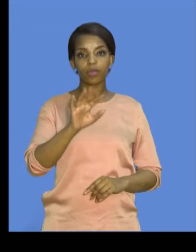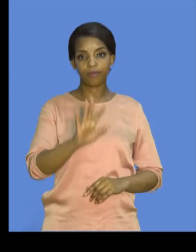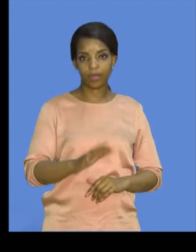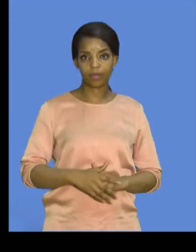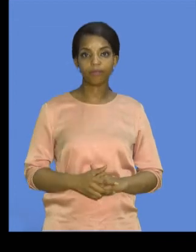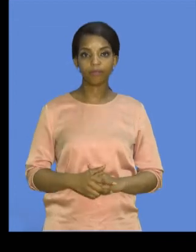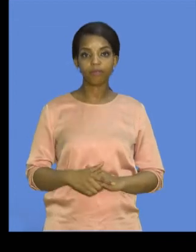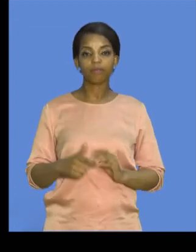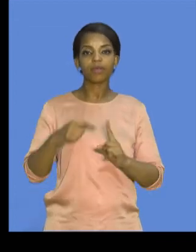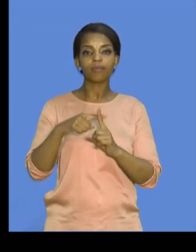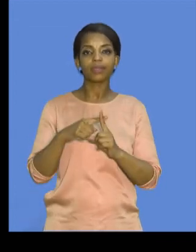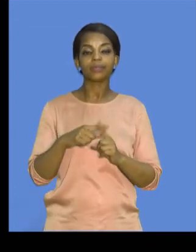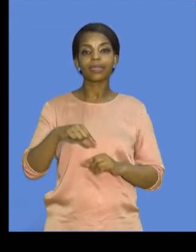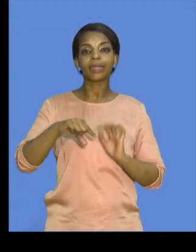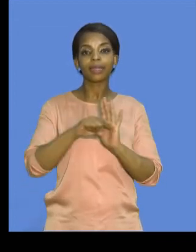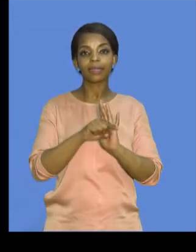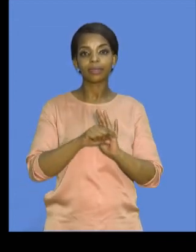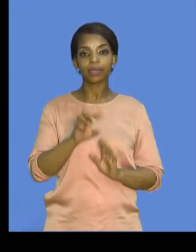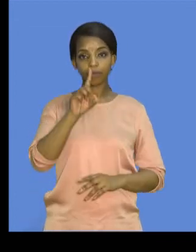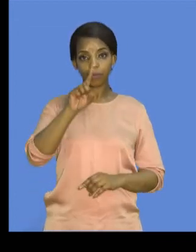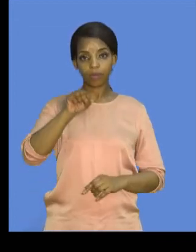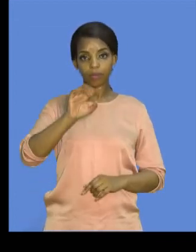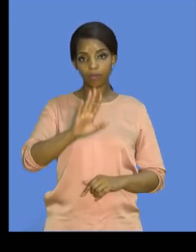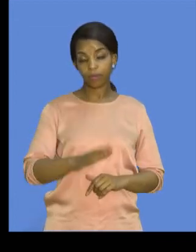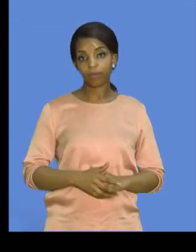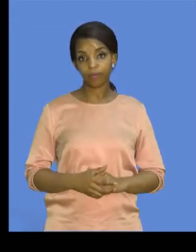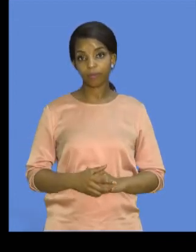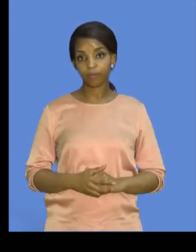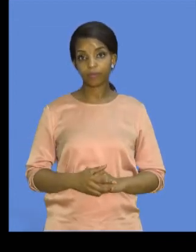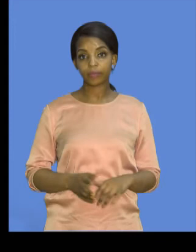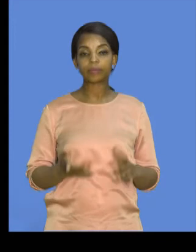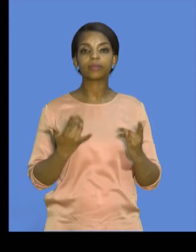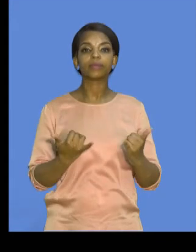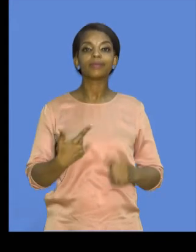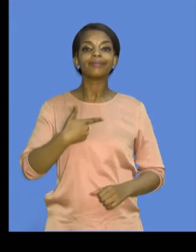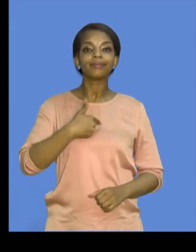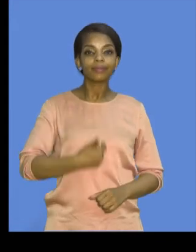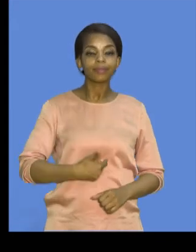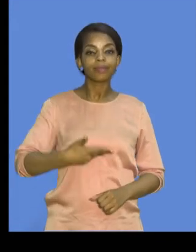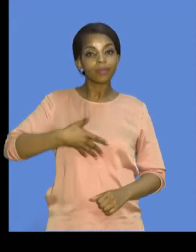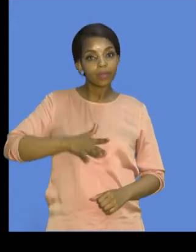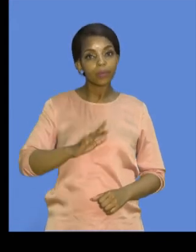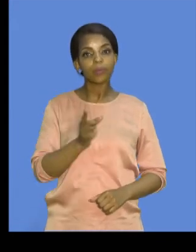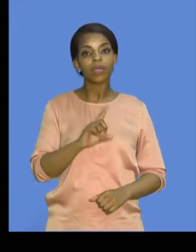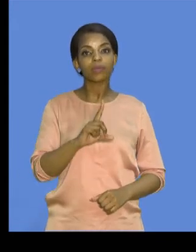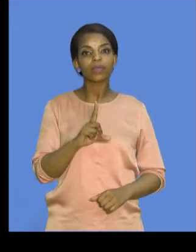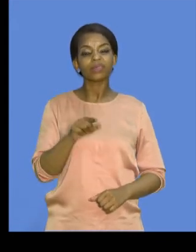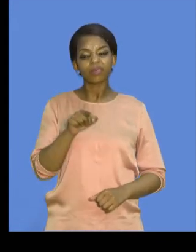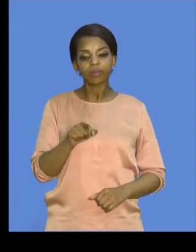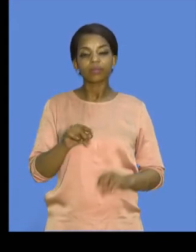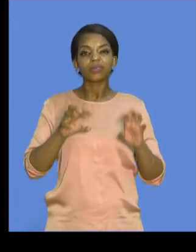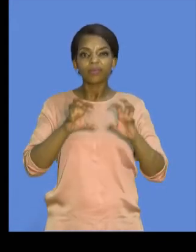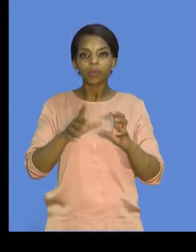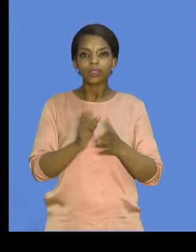1.5 nanocoulombs. And then I want also to draw your attention to the nature of the force that exists between